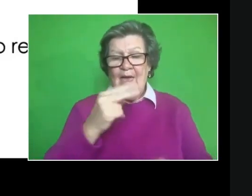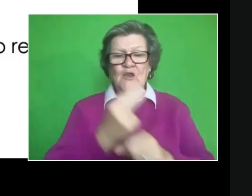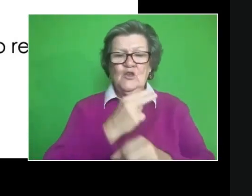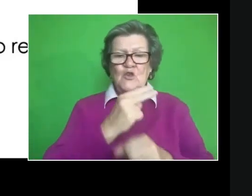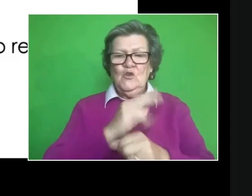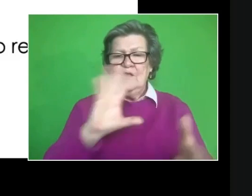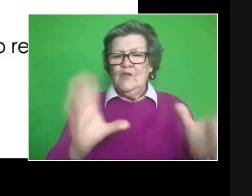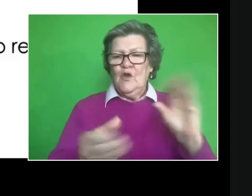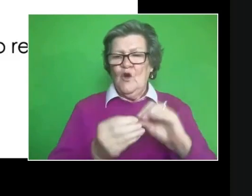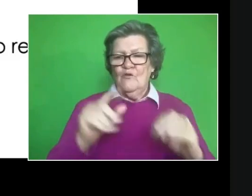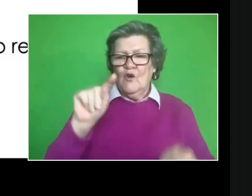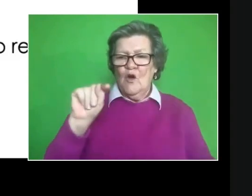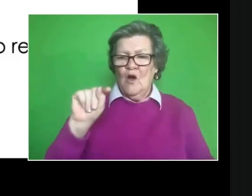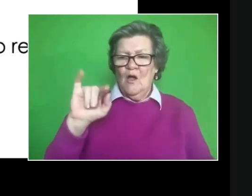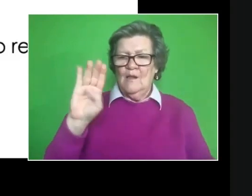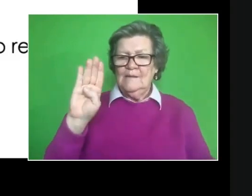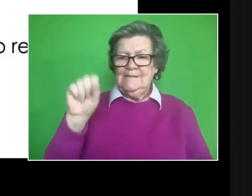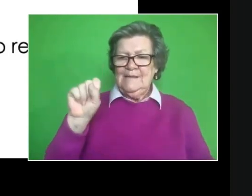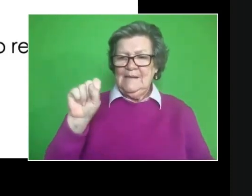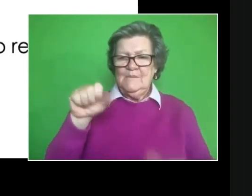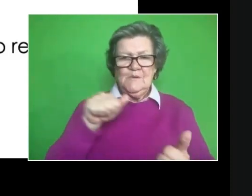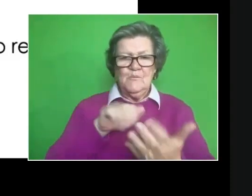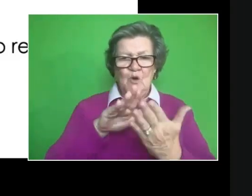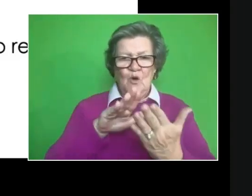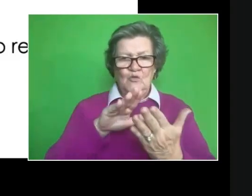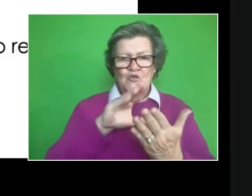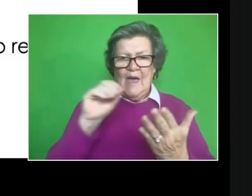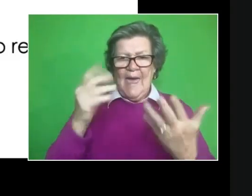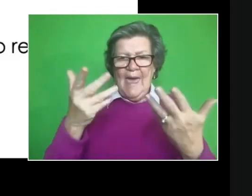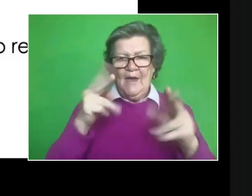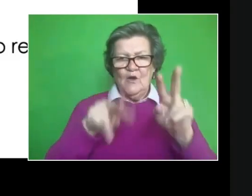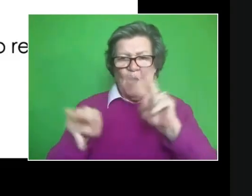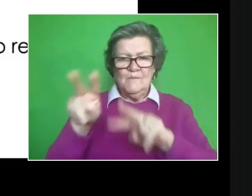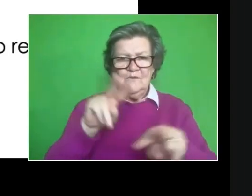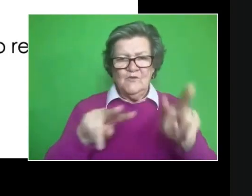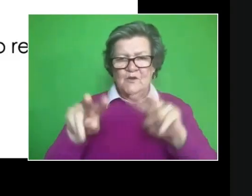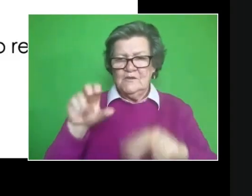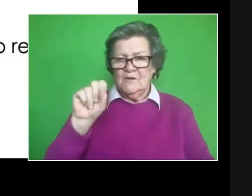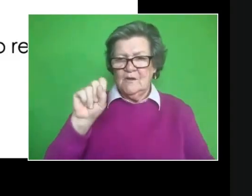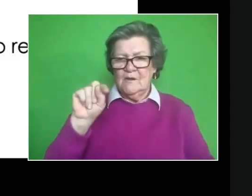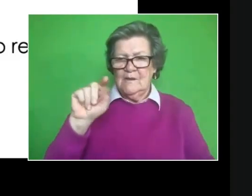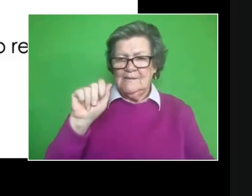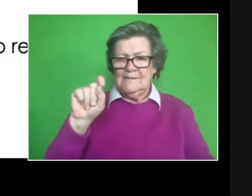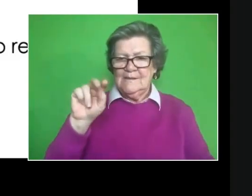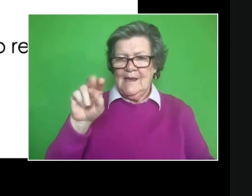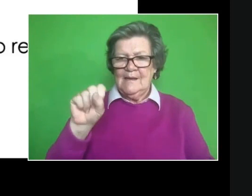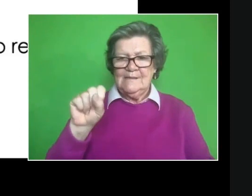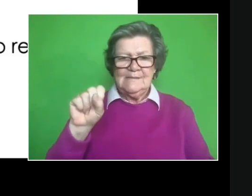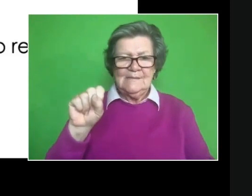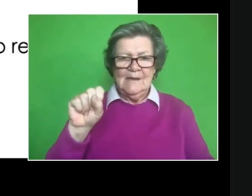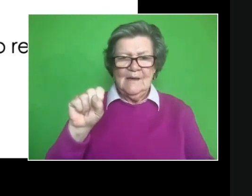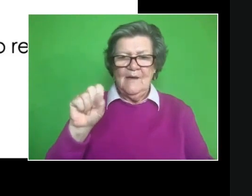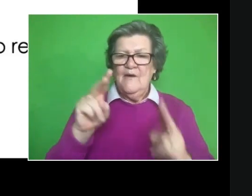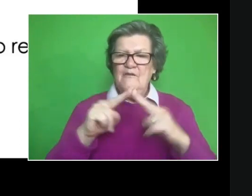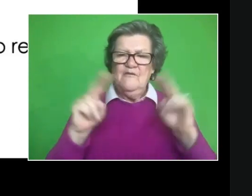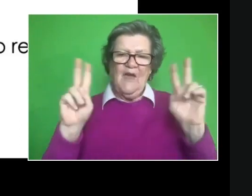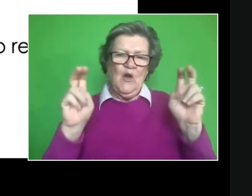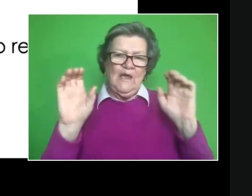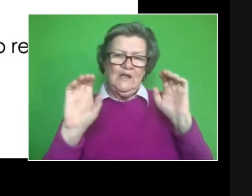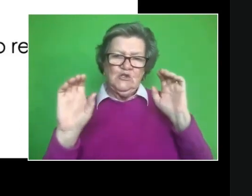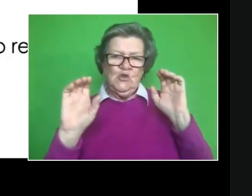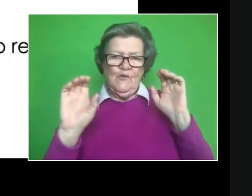approach. And in terms of observational statuses, it's very conservative in terms of